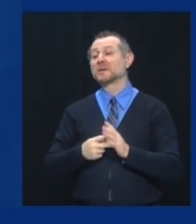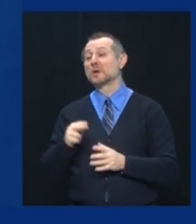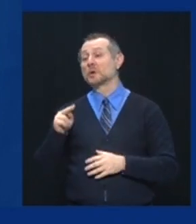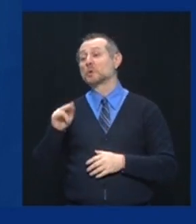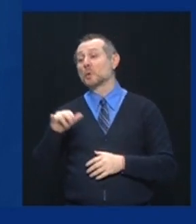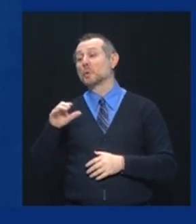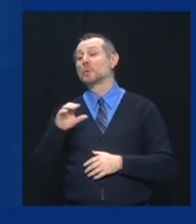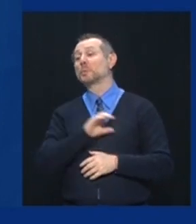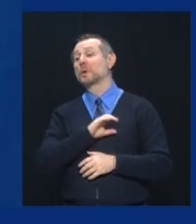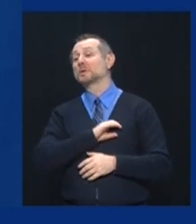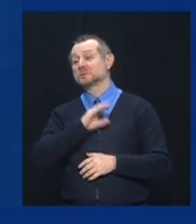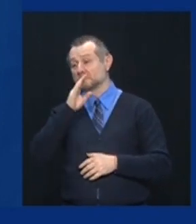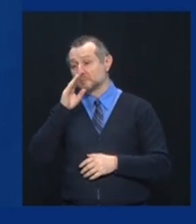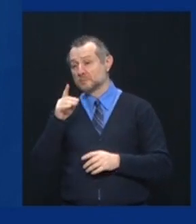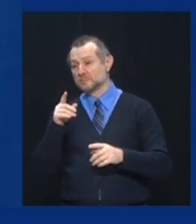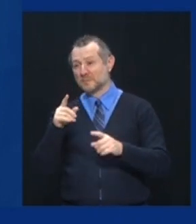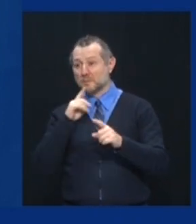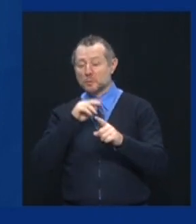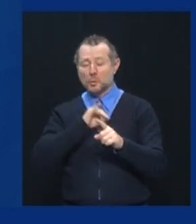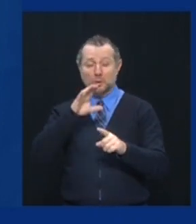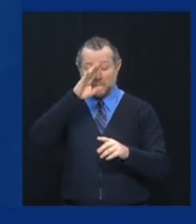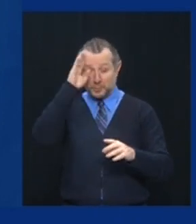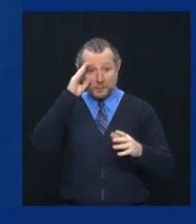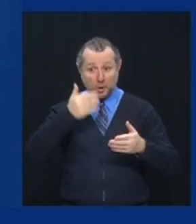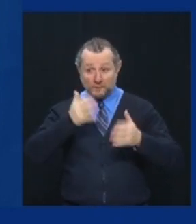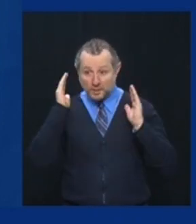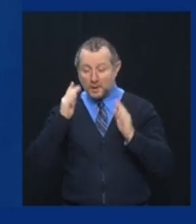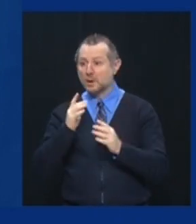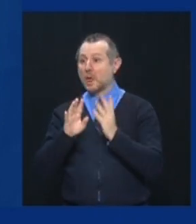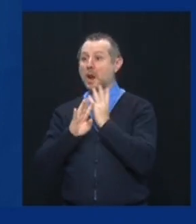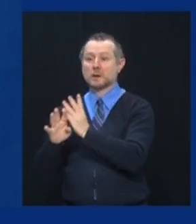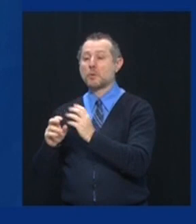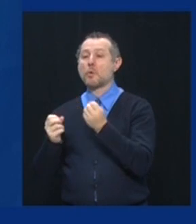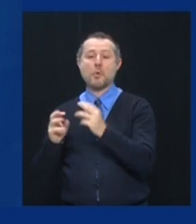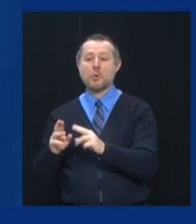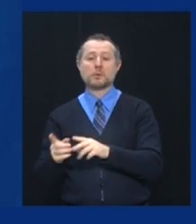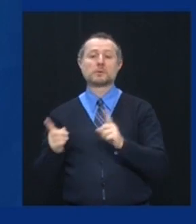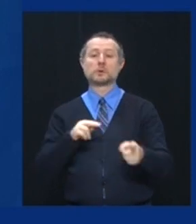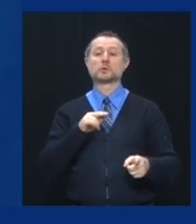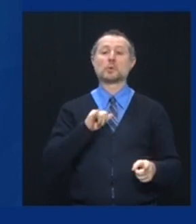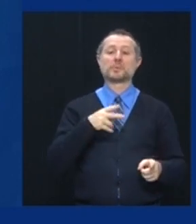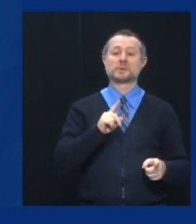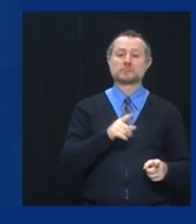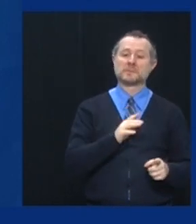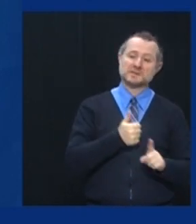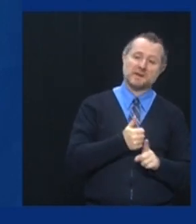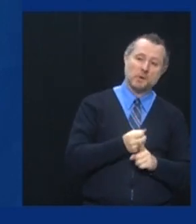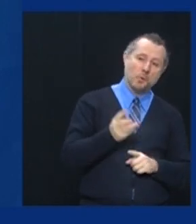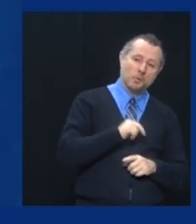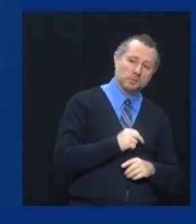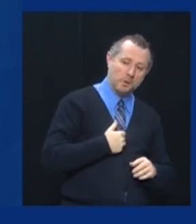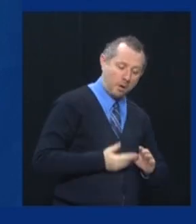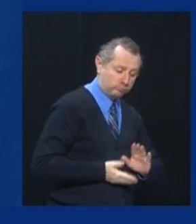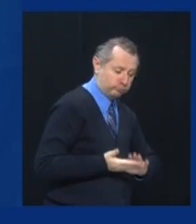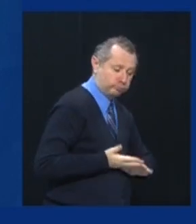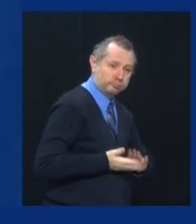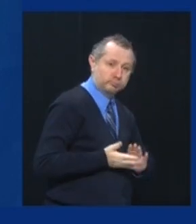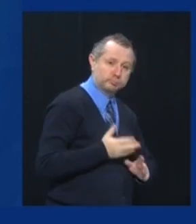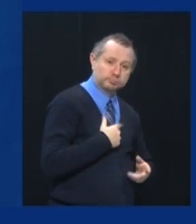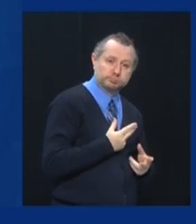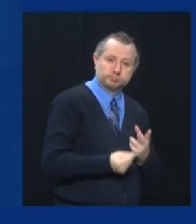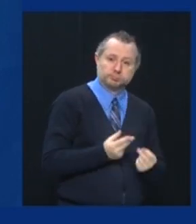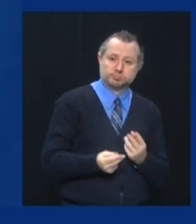hospitals, or they could do their own vaccines. FDNY could do their own vaccines. The